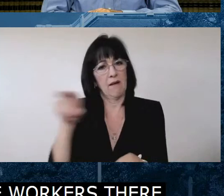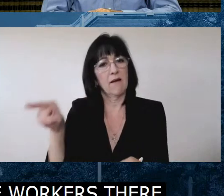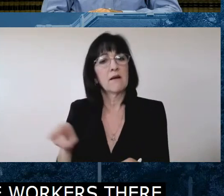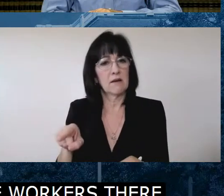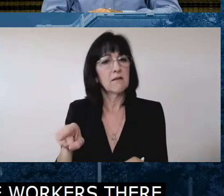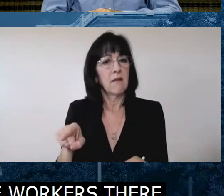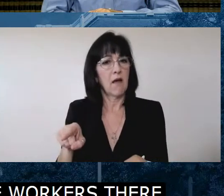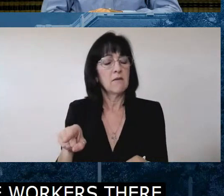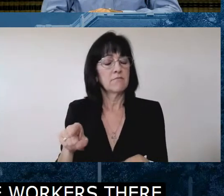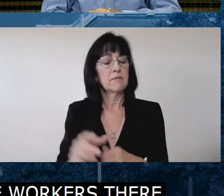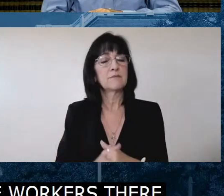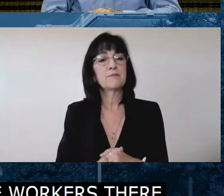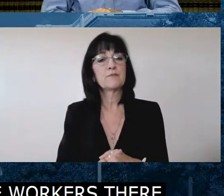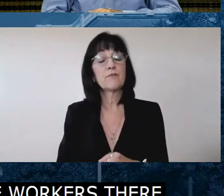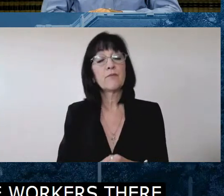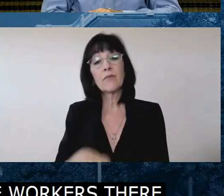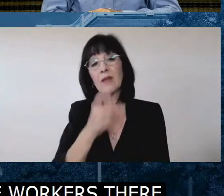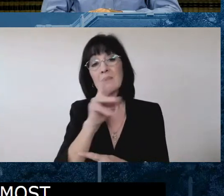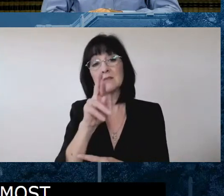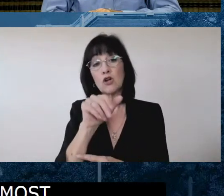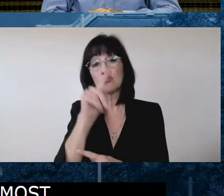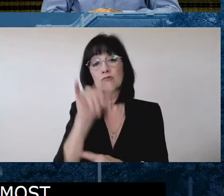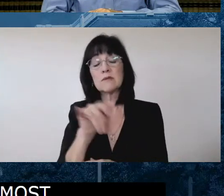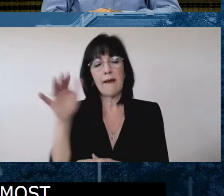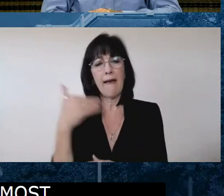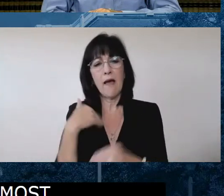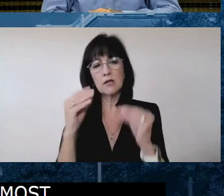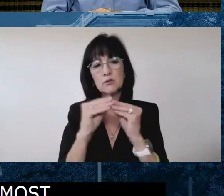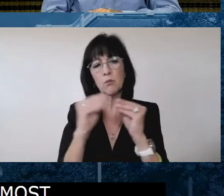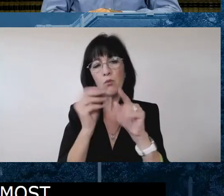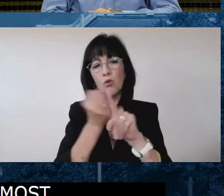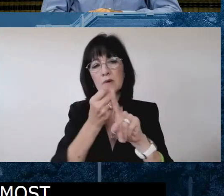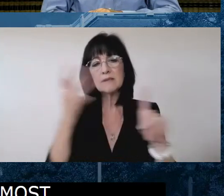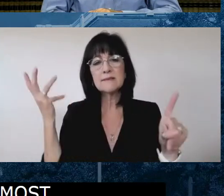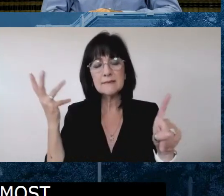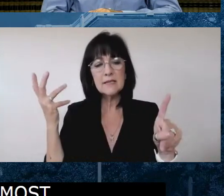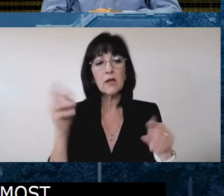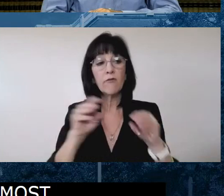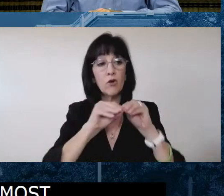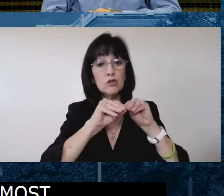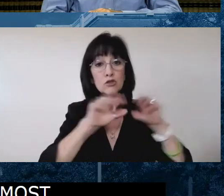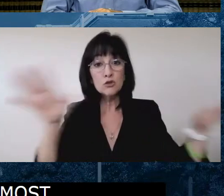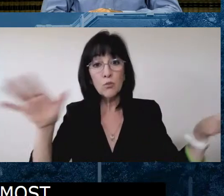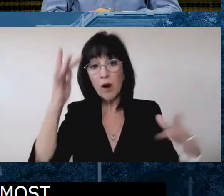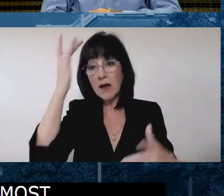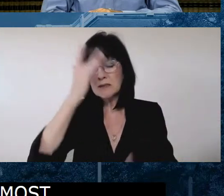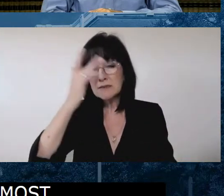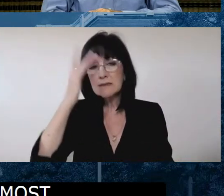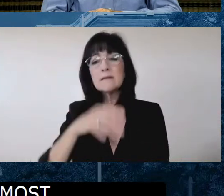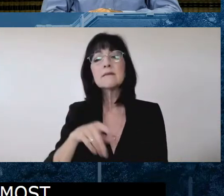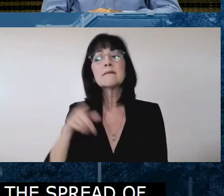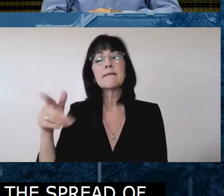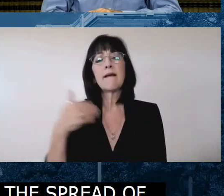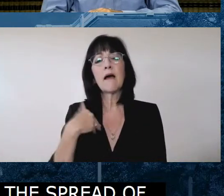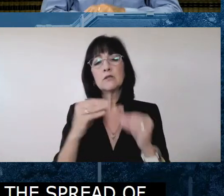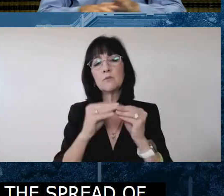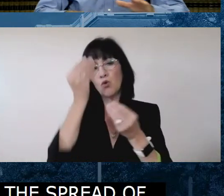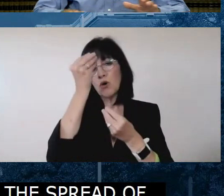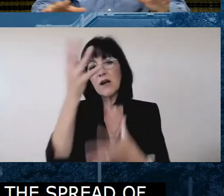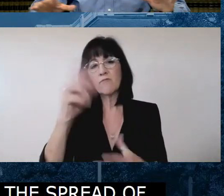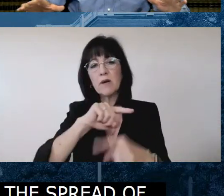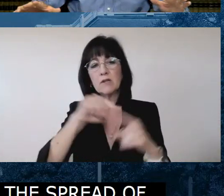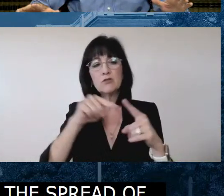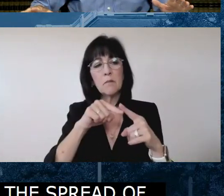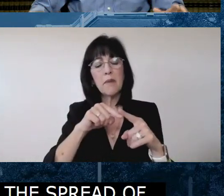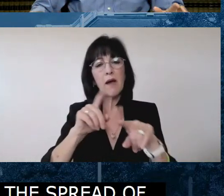further detail on the spread of the disease, the seriousness among different demographic groups, and the